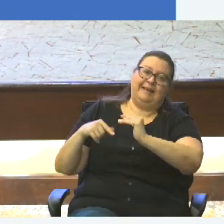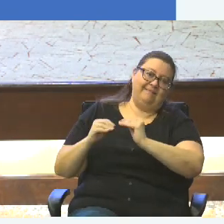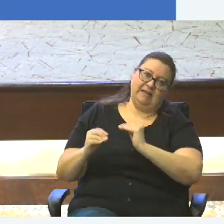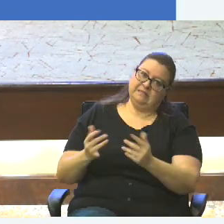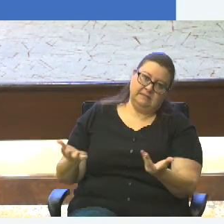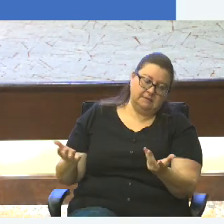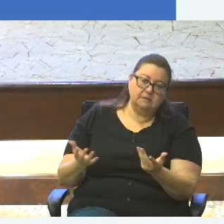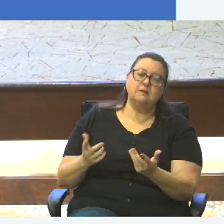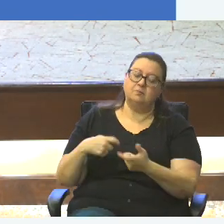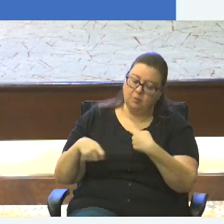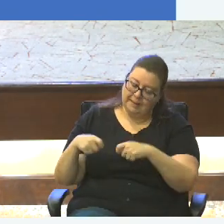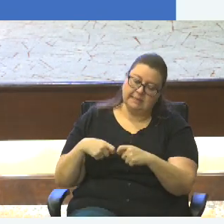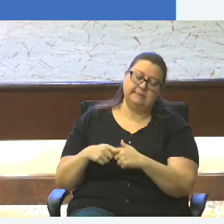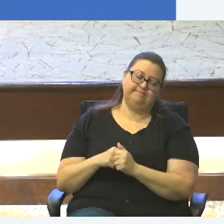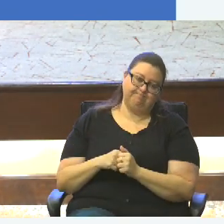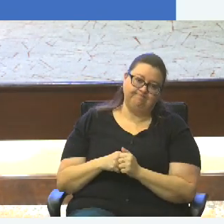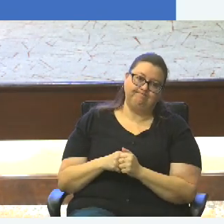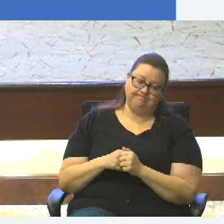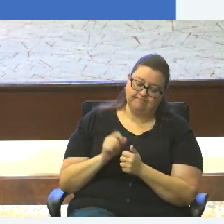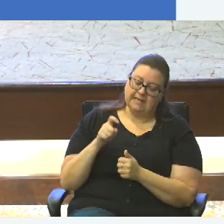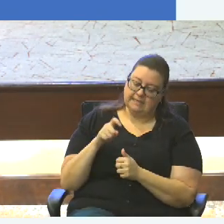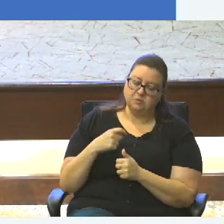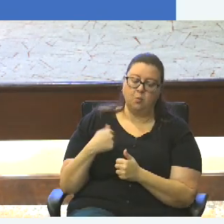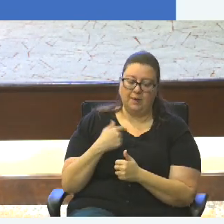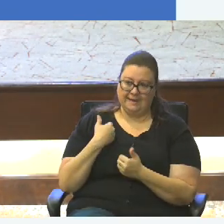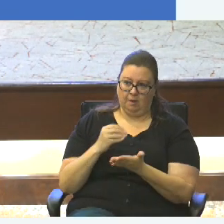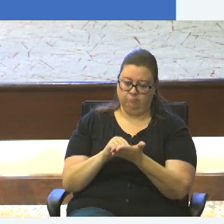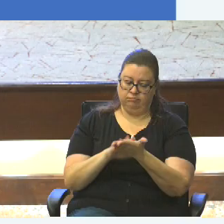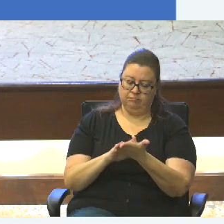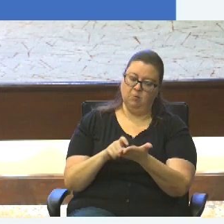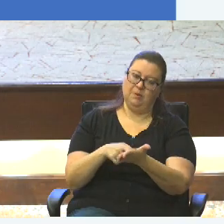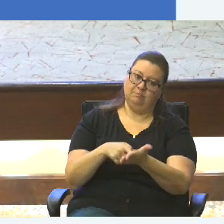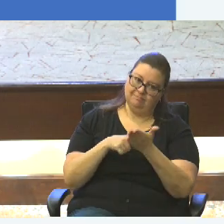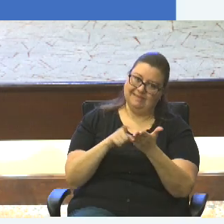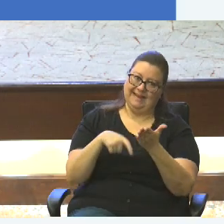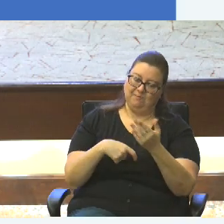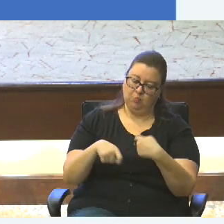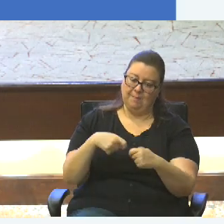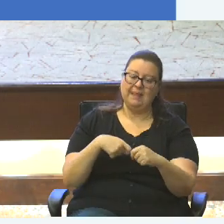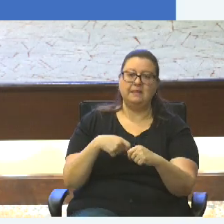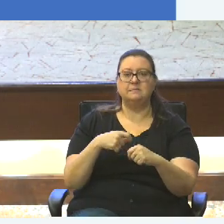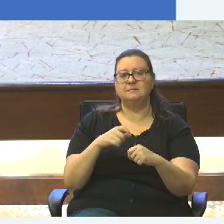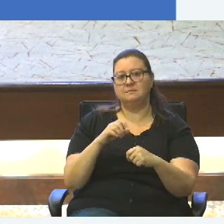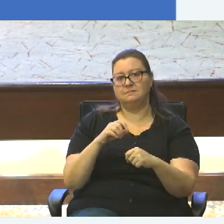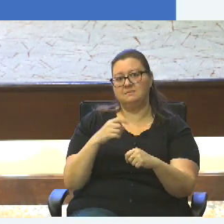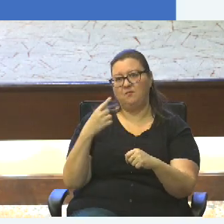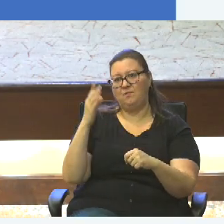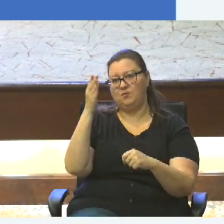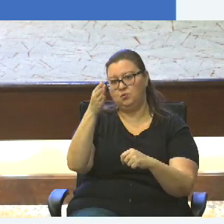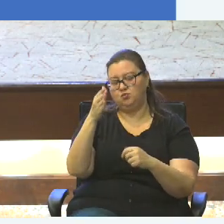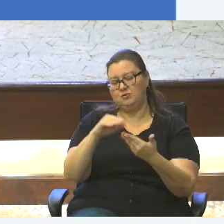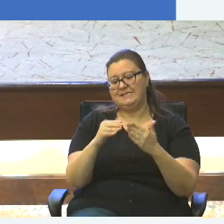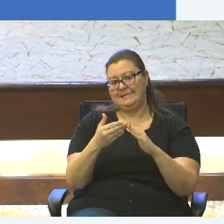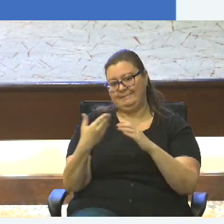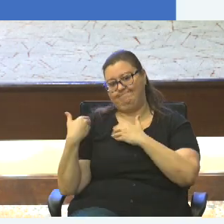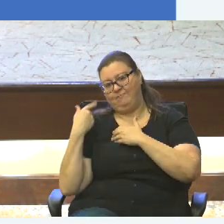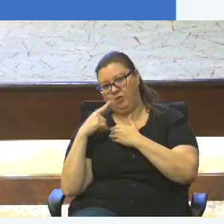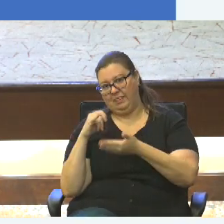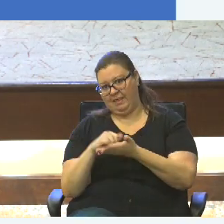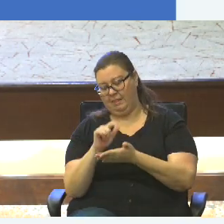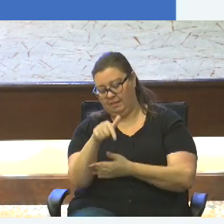that facility, of course, is now on the books, at least as a potential capital project for the future for the city to address.